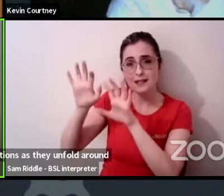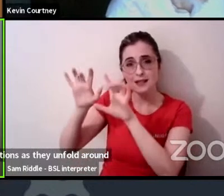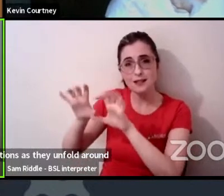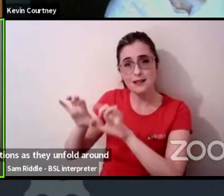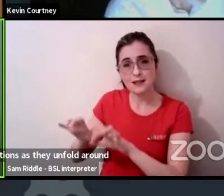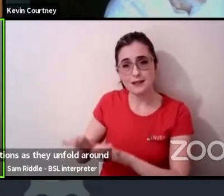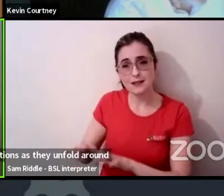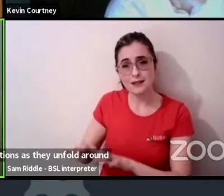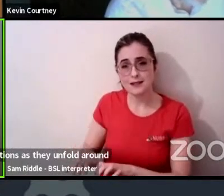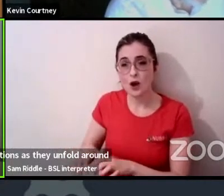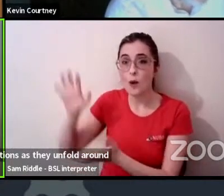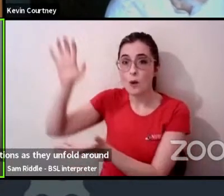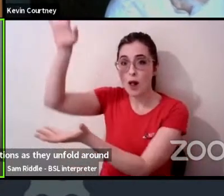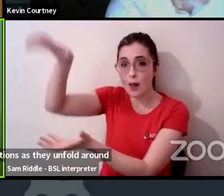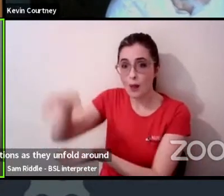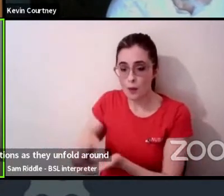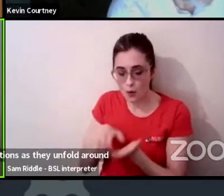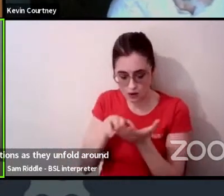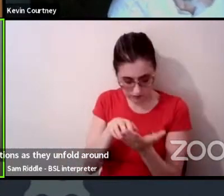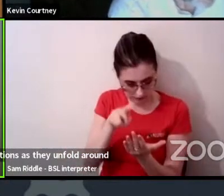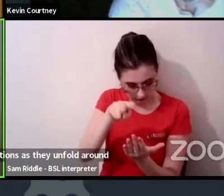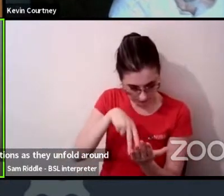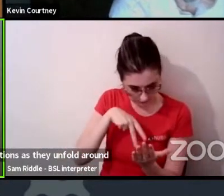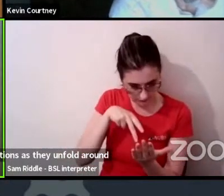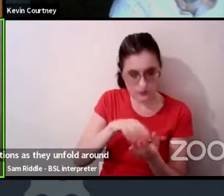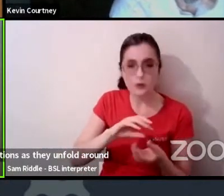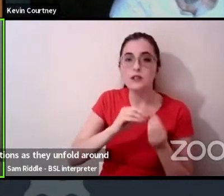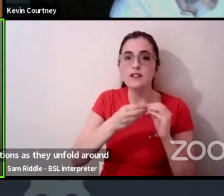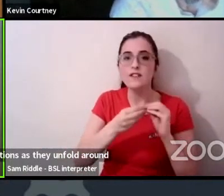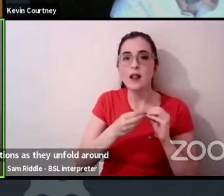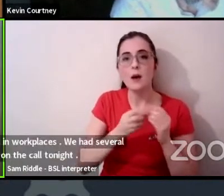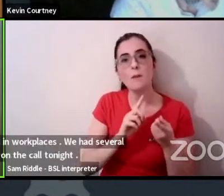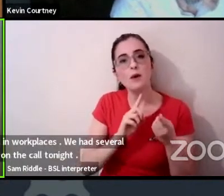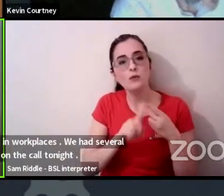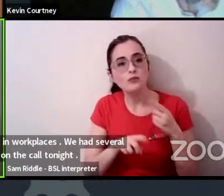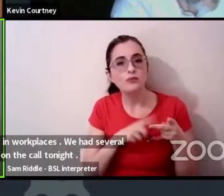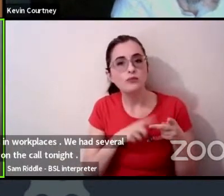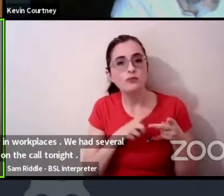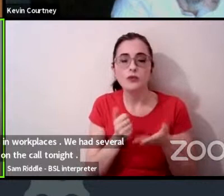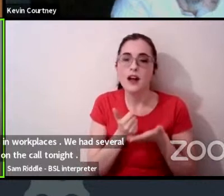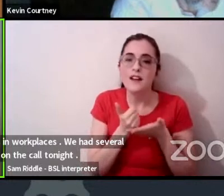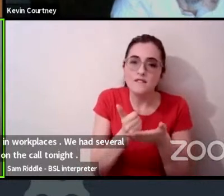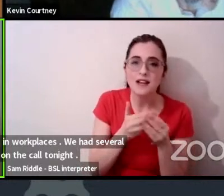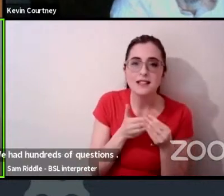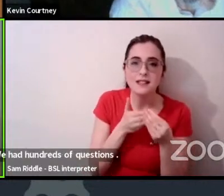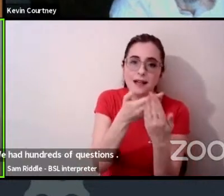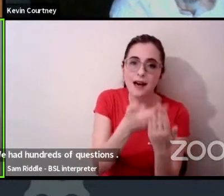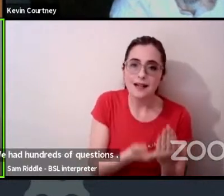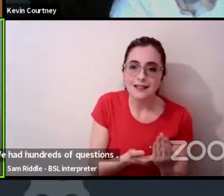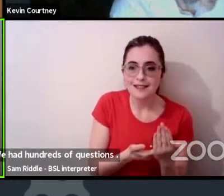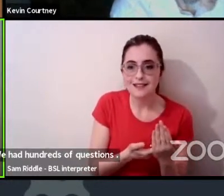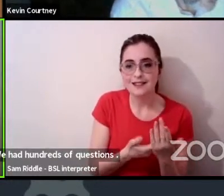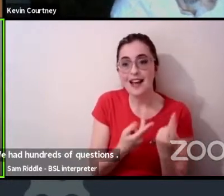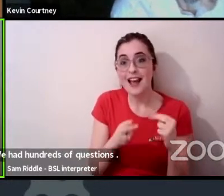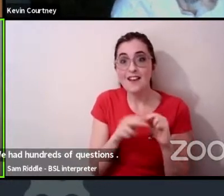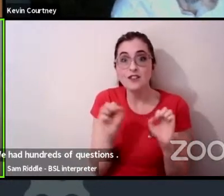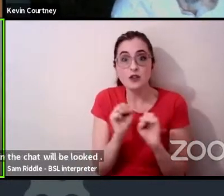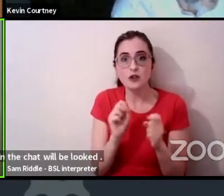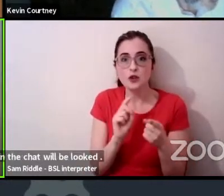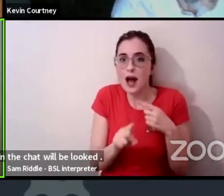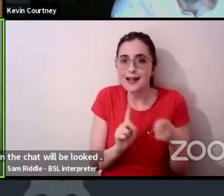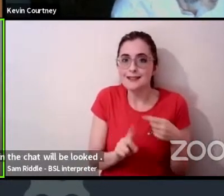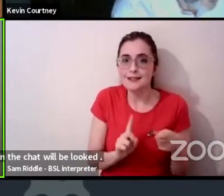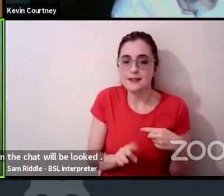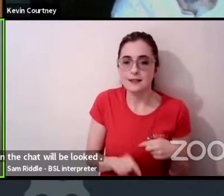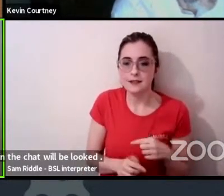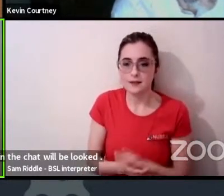and deriving from it answers and advice and guidance on the things we've not been able to answer tonight. We wish you all the